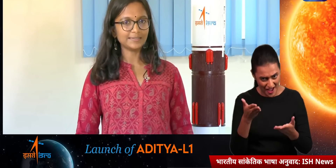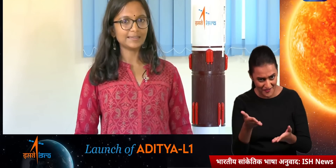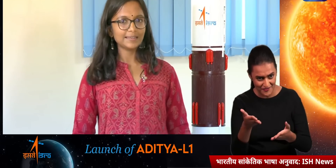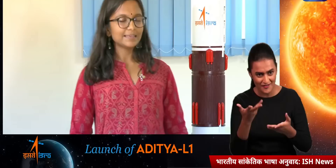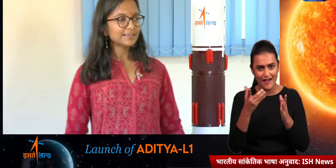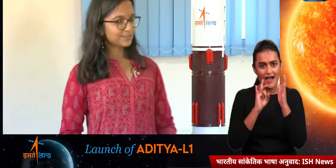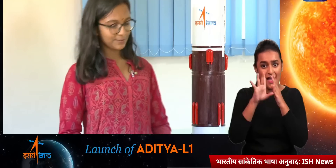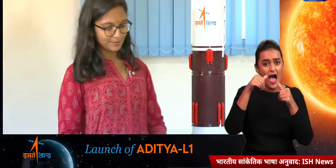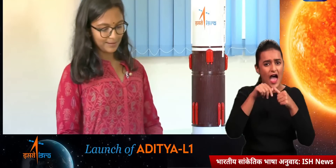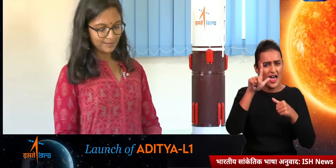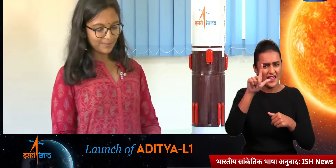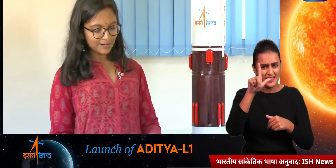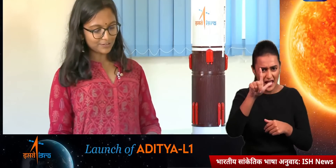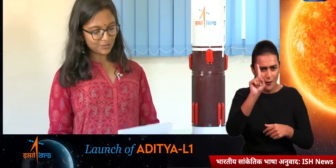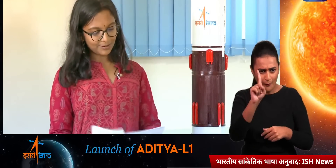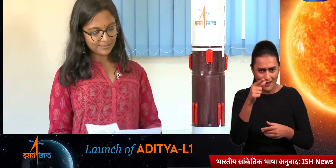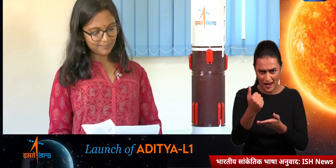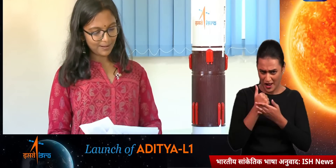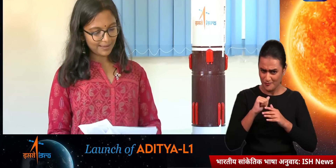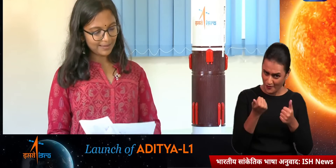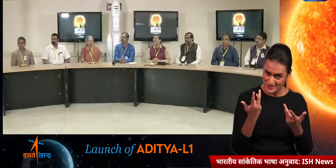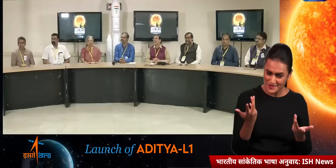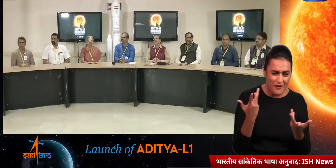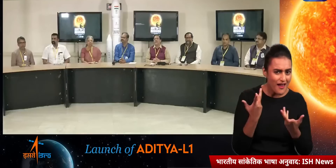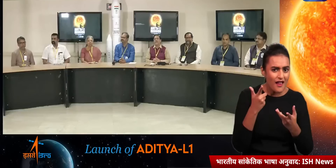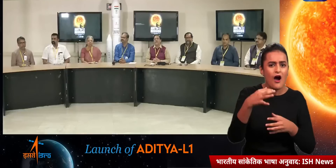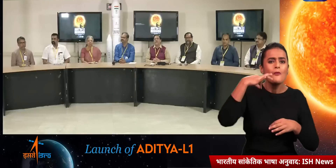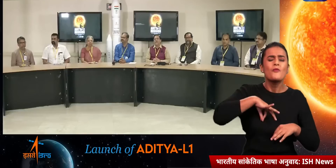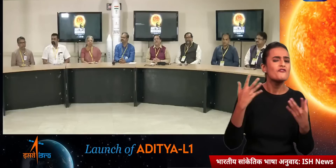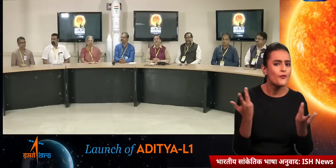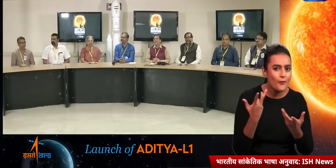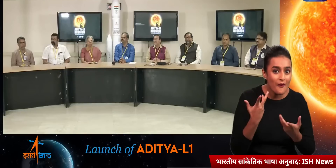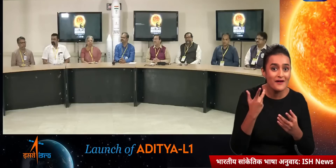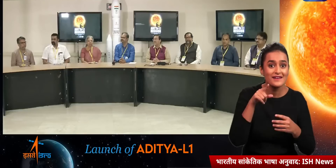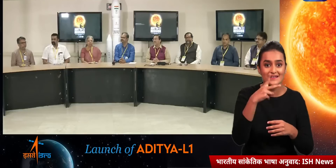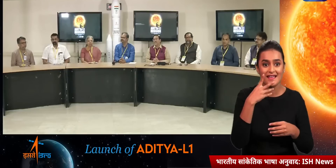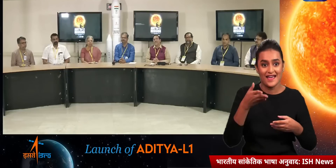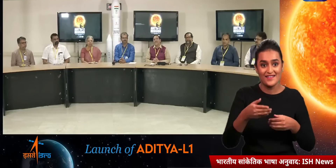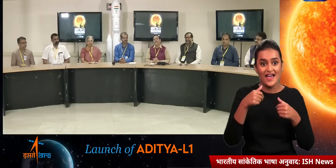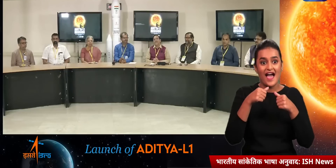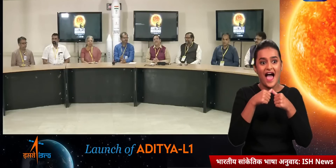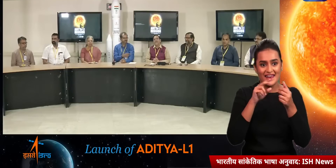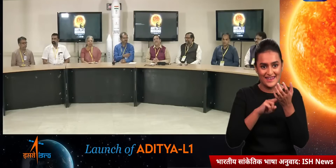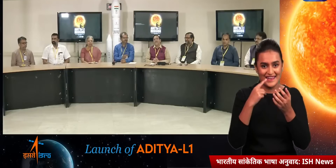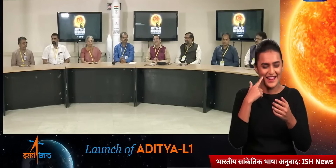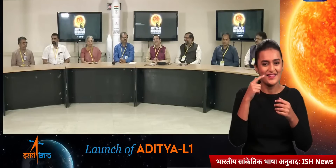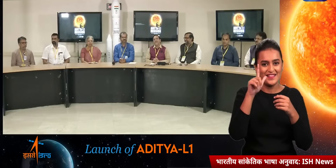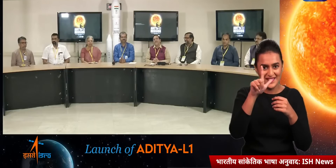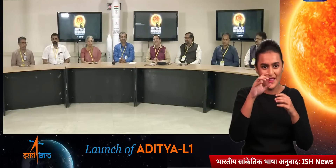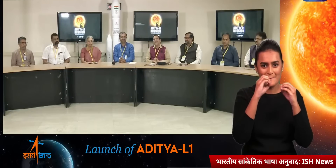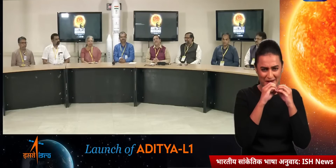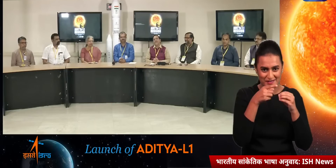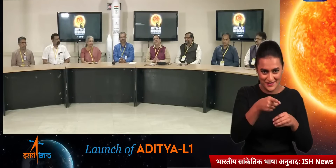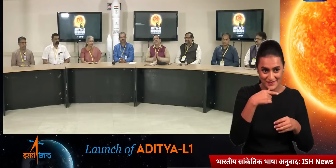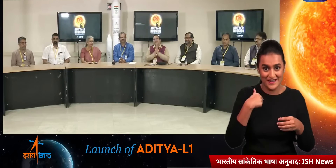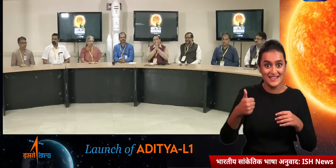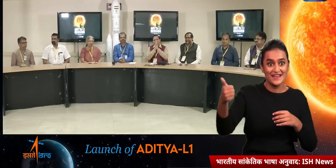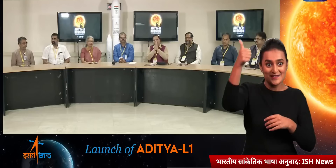mission. So today we are joined by Dr. Anil Bharadwaj, Director of